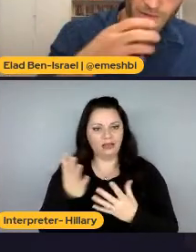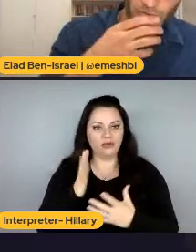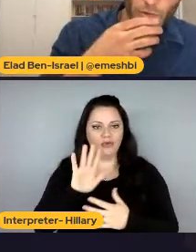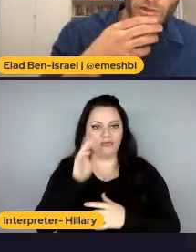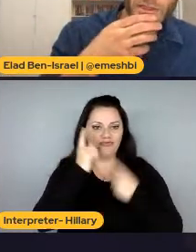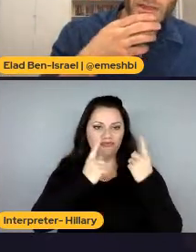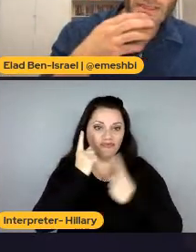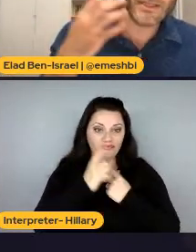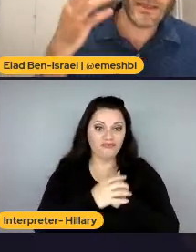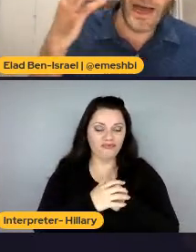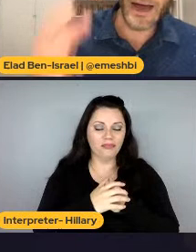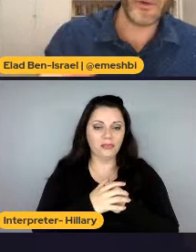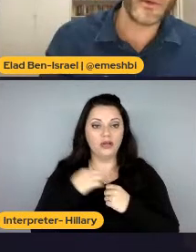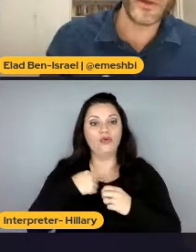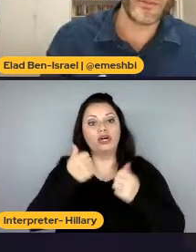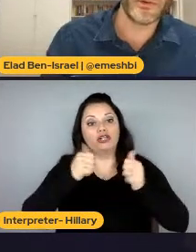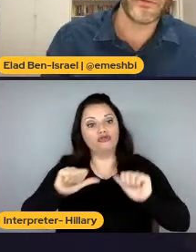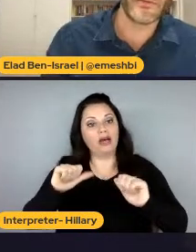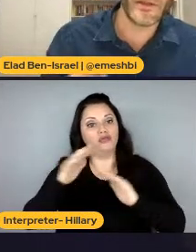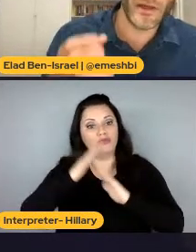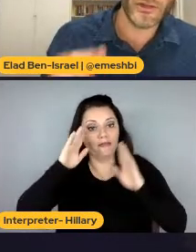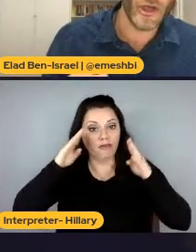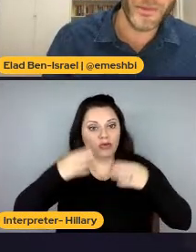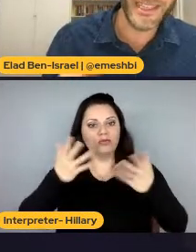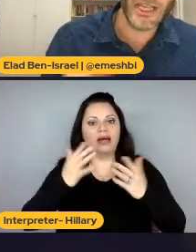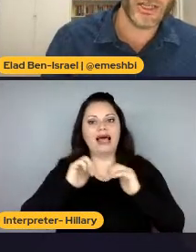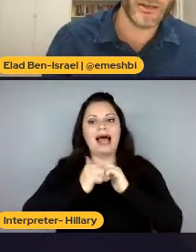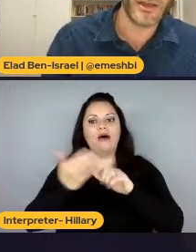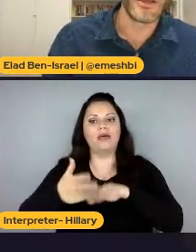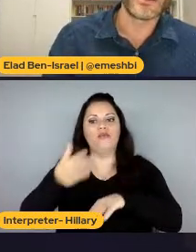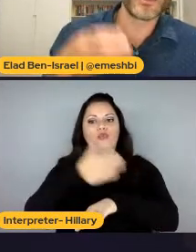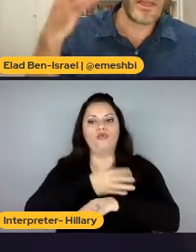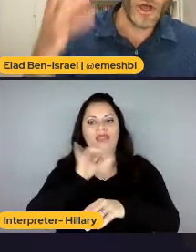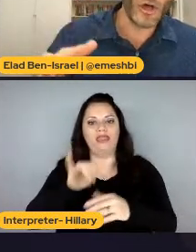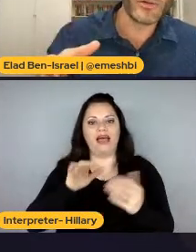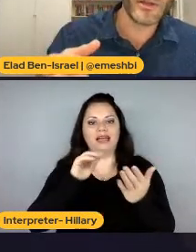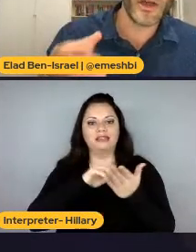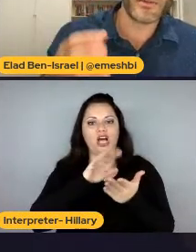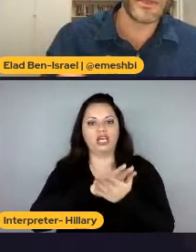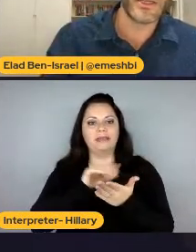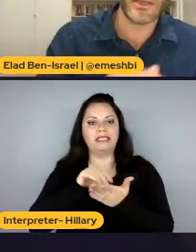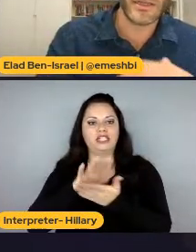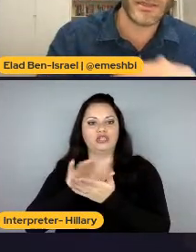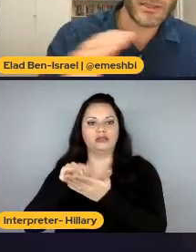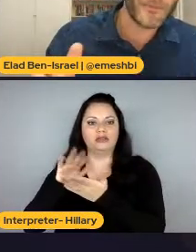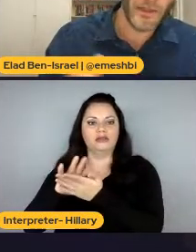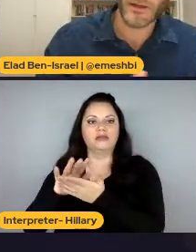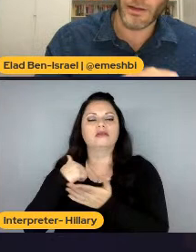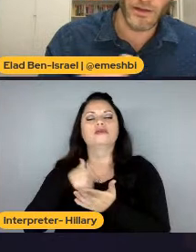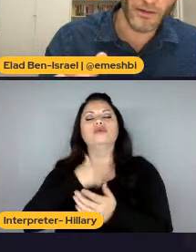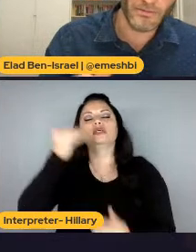trying to focus on is how can we improve the documentation, because we know the documentation